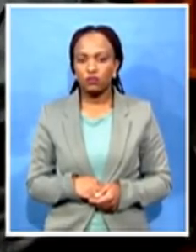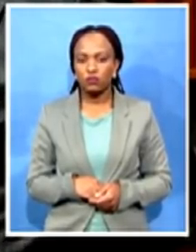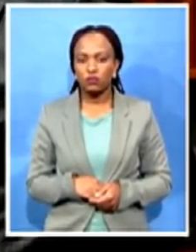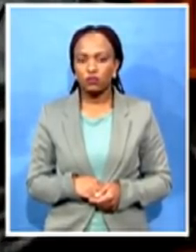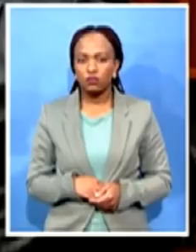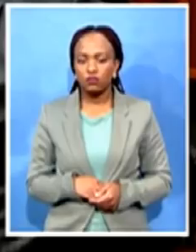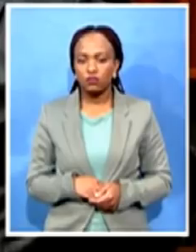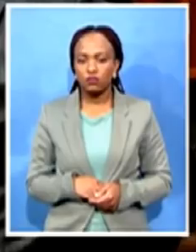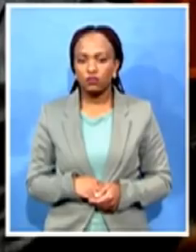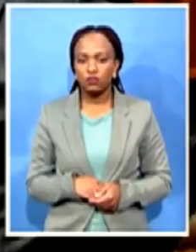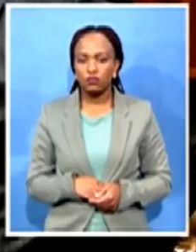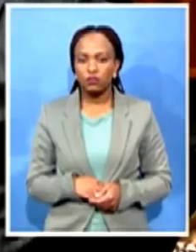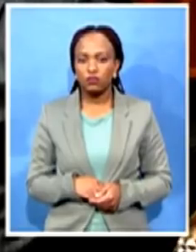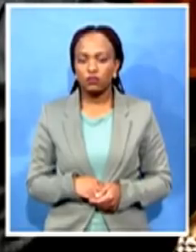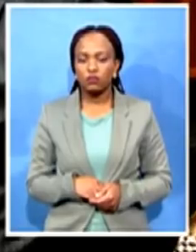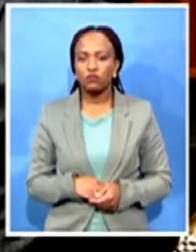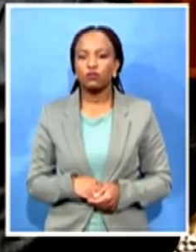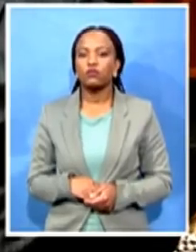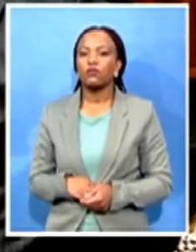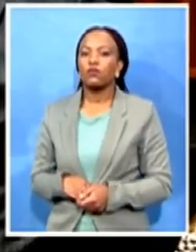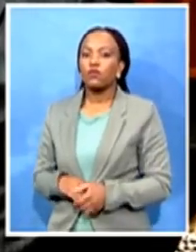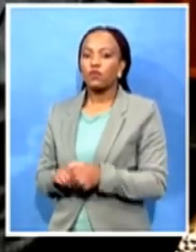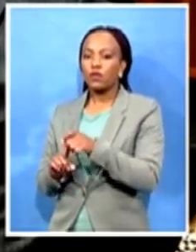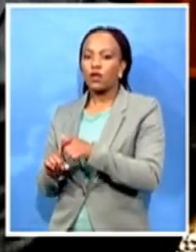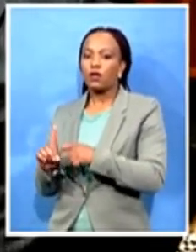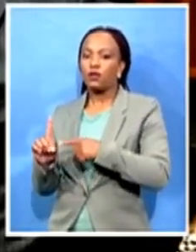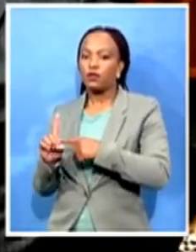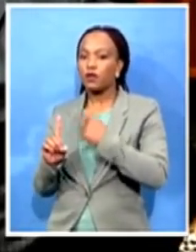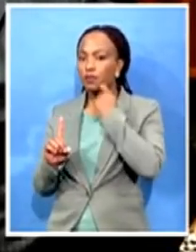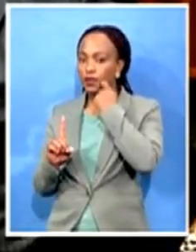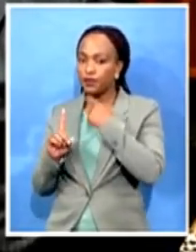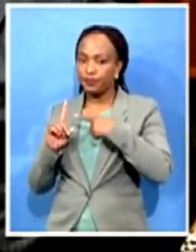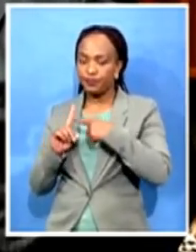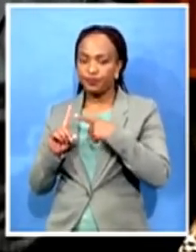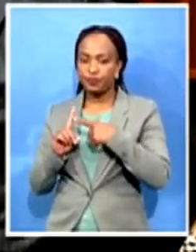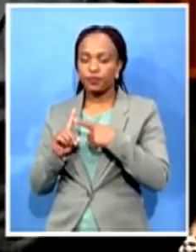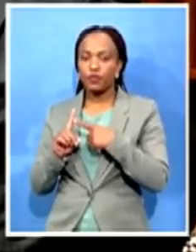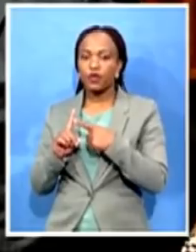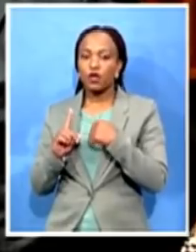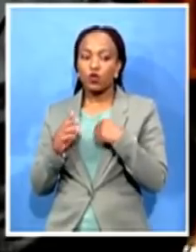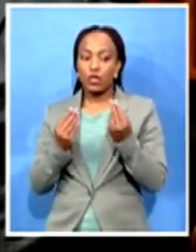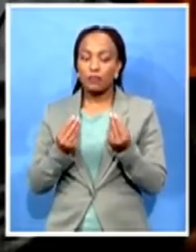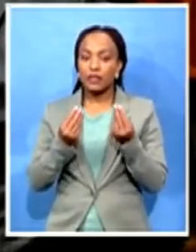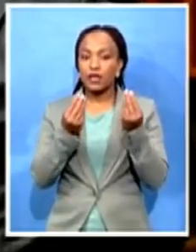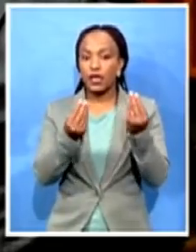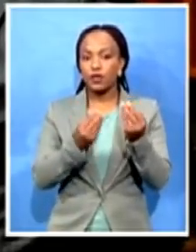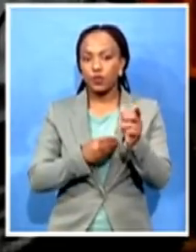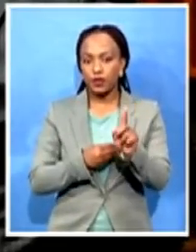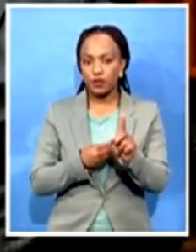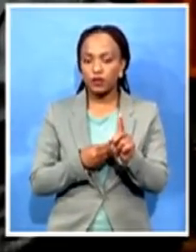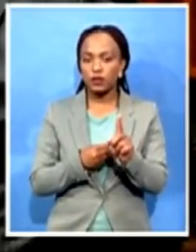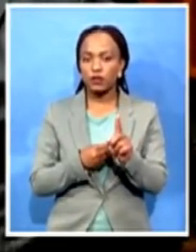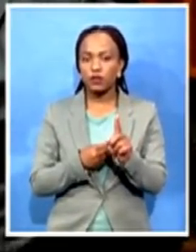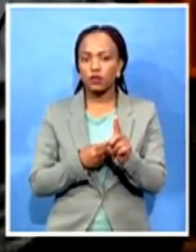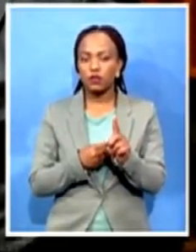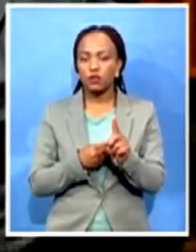Mr. Witz, you are representing the newly joined, or the accused that the state intends to